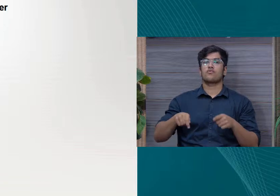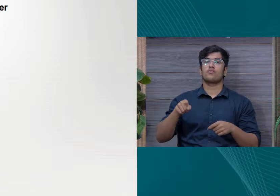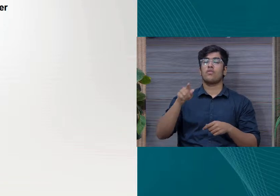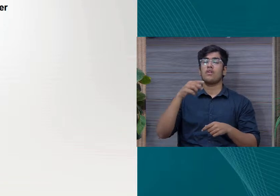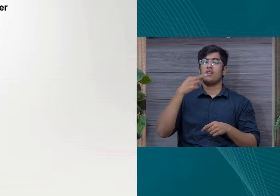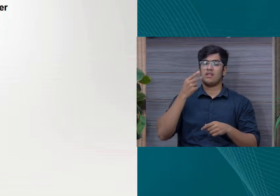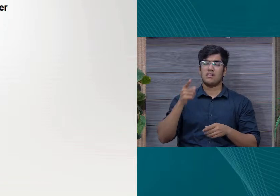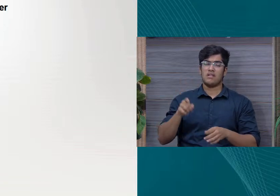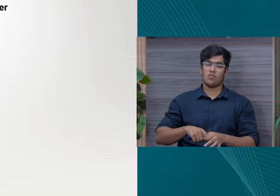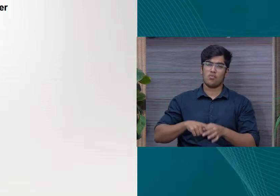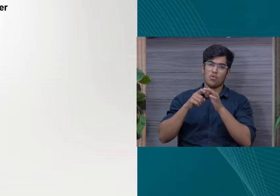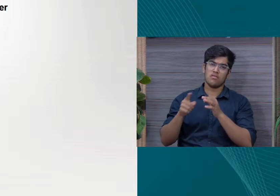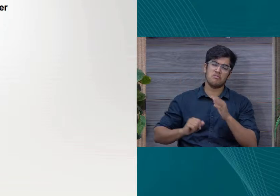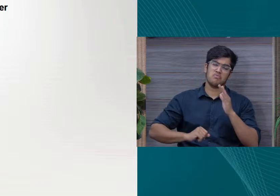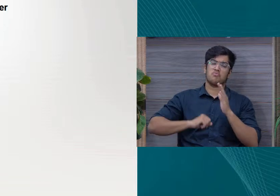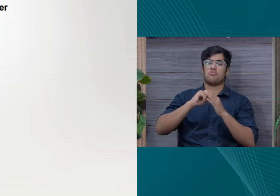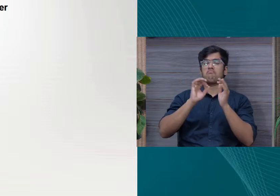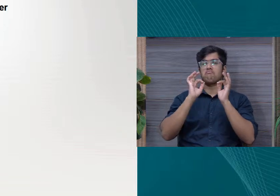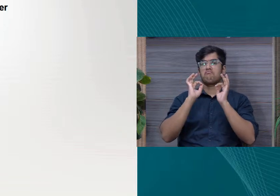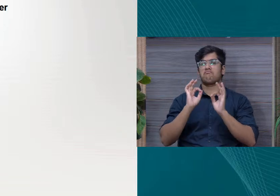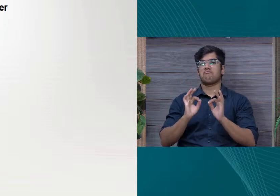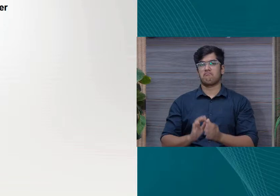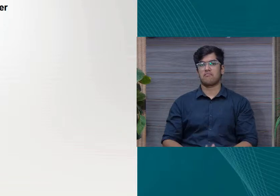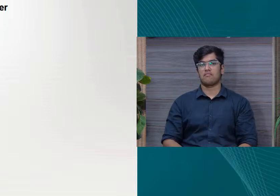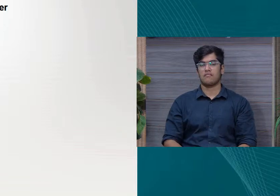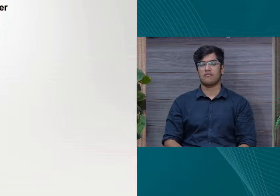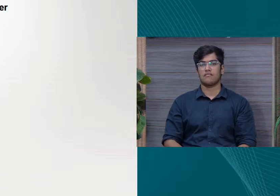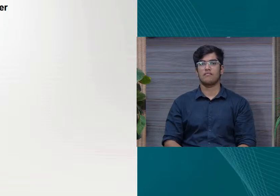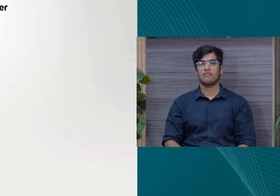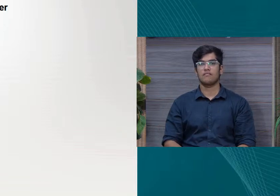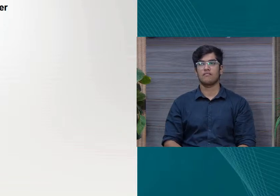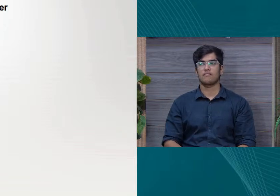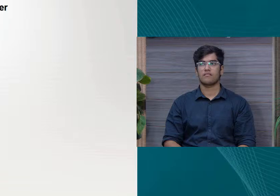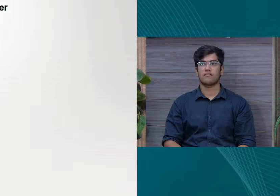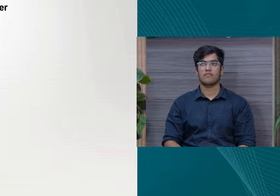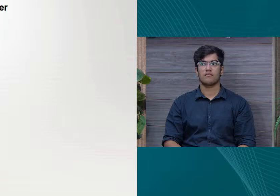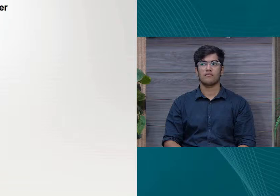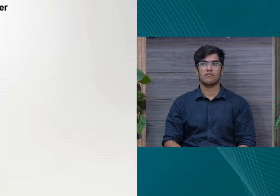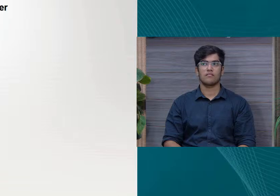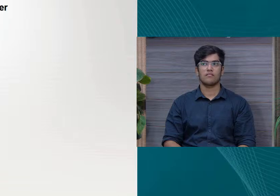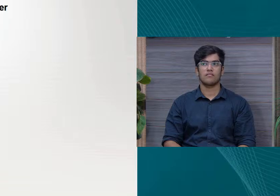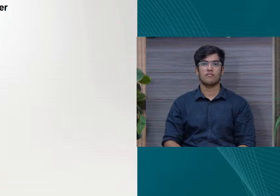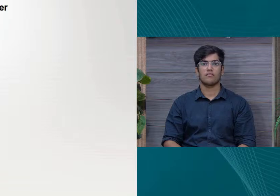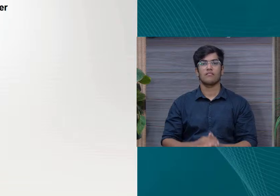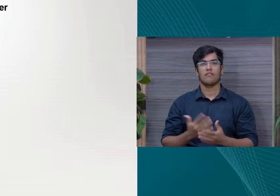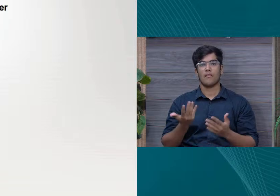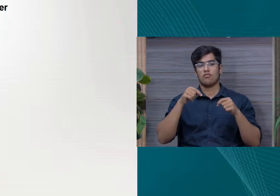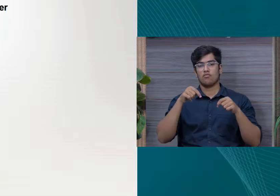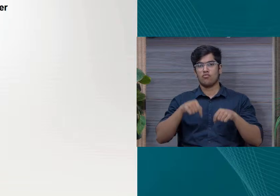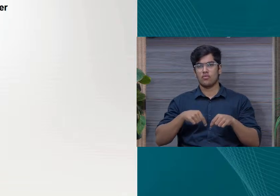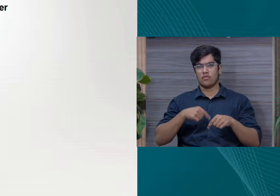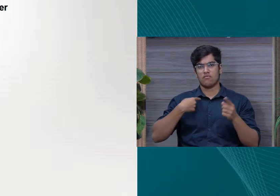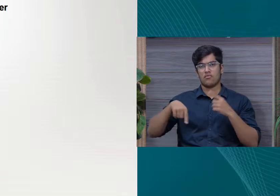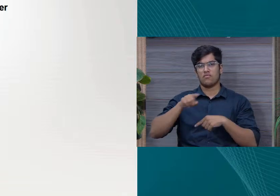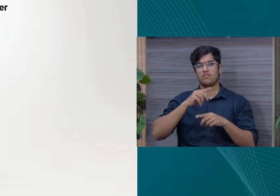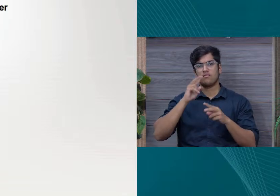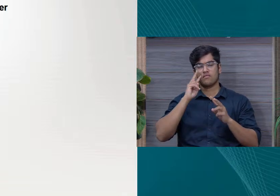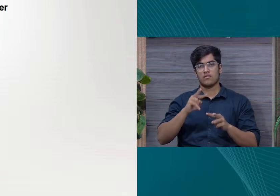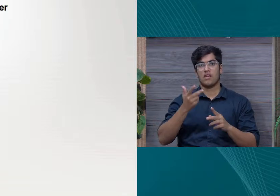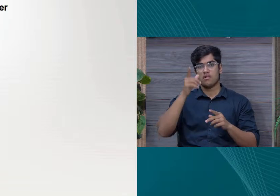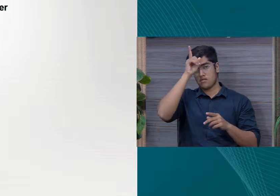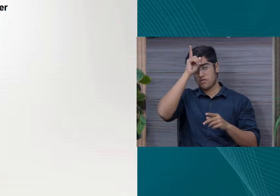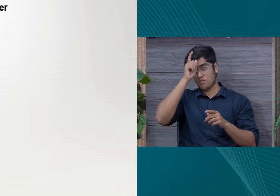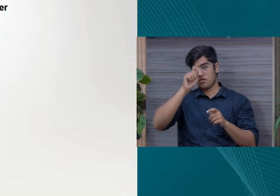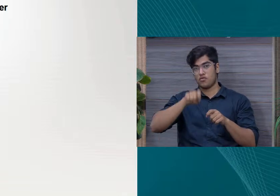the quality of the shoes was so good. Okay. So even today, do we say that the German shoes